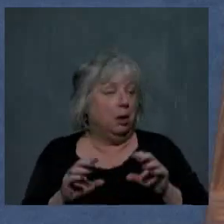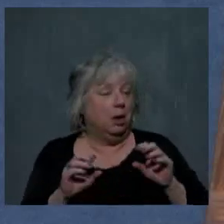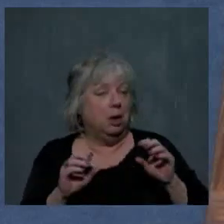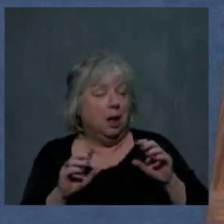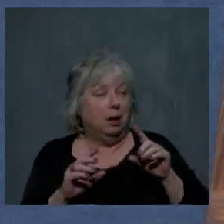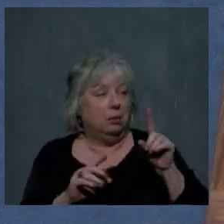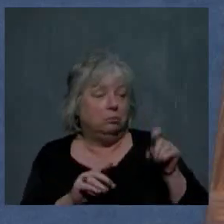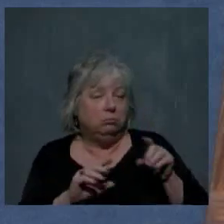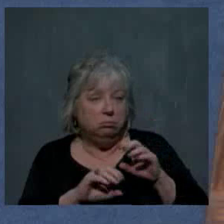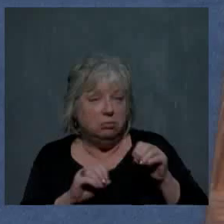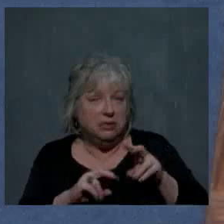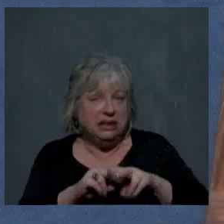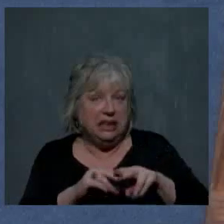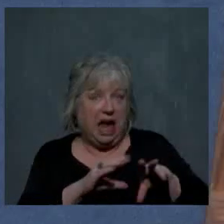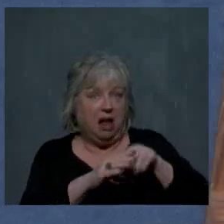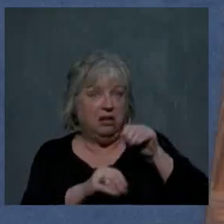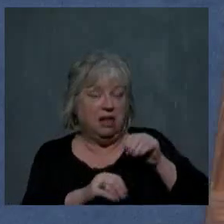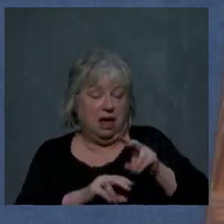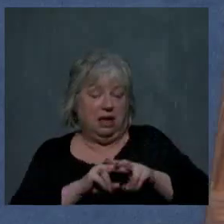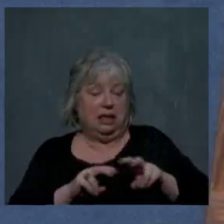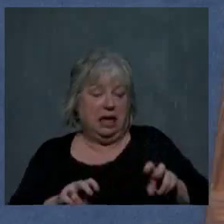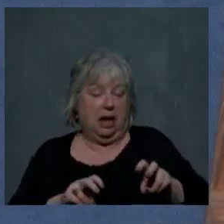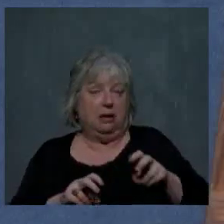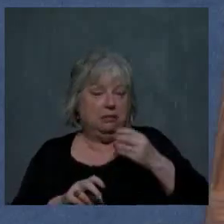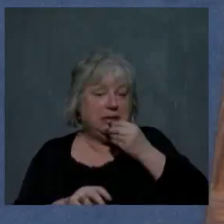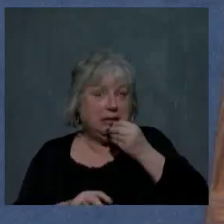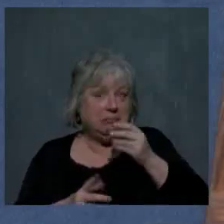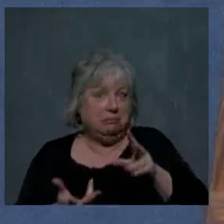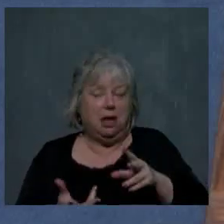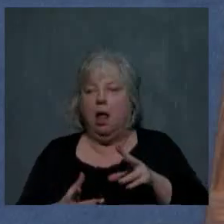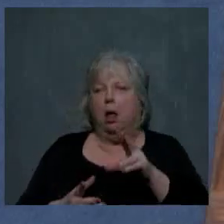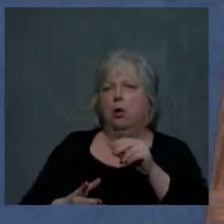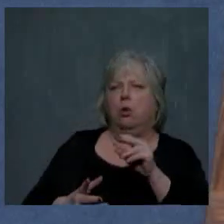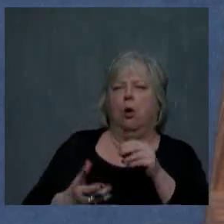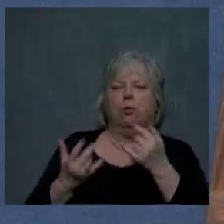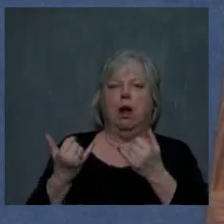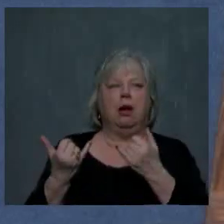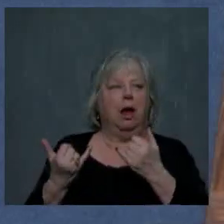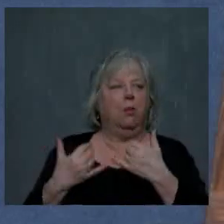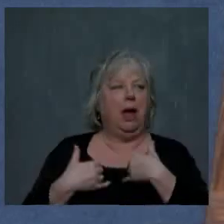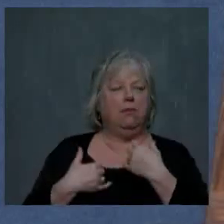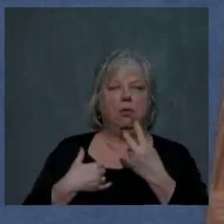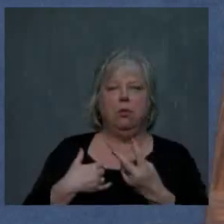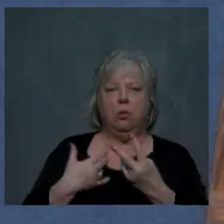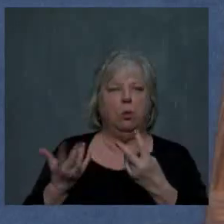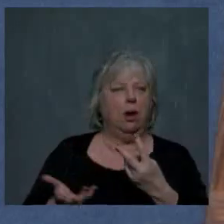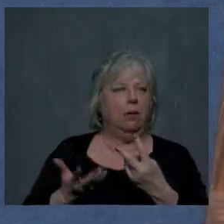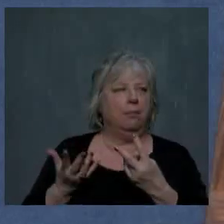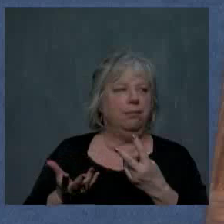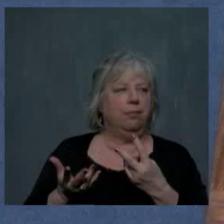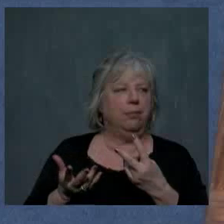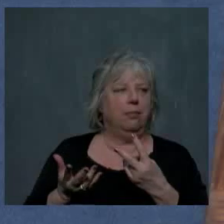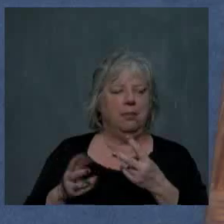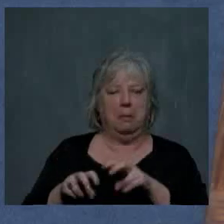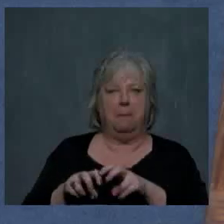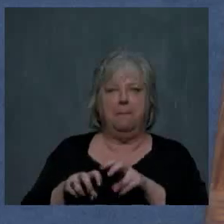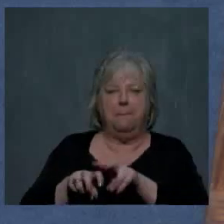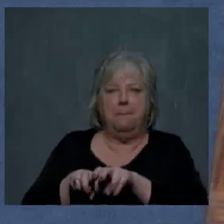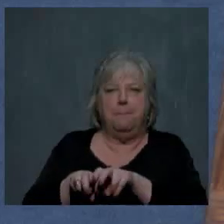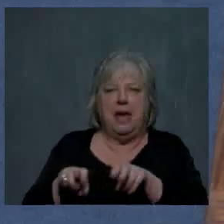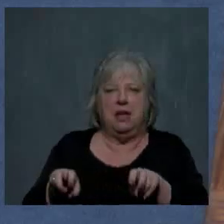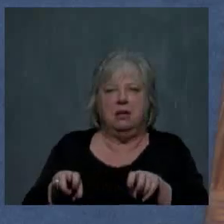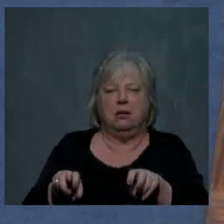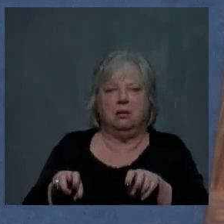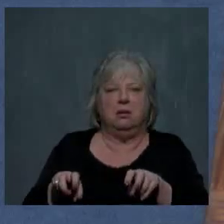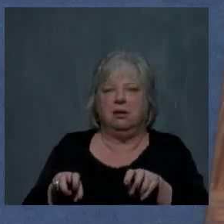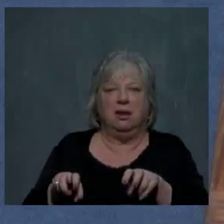that for anyone to sit down and eat. No seating at all. No, we at the moment we have 2 benches,